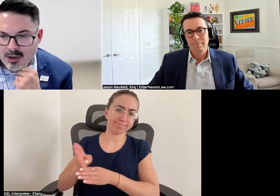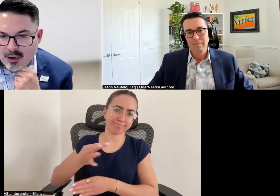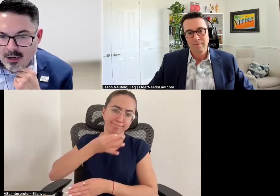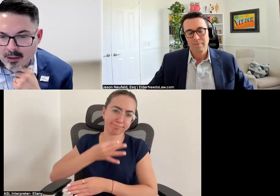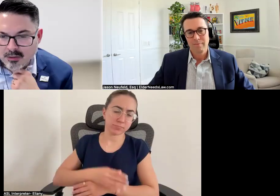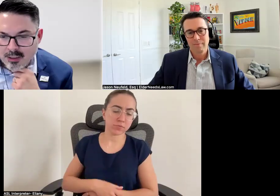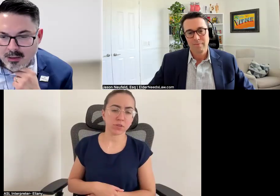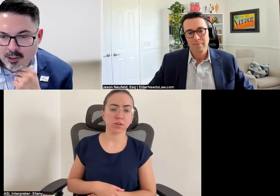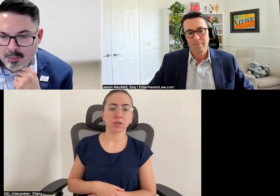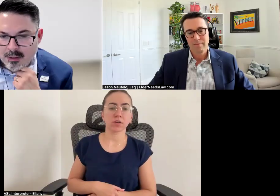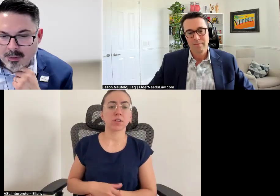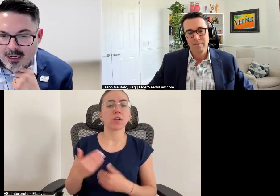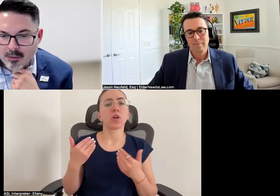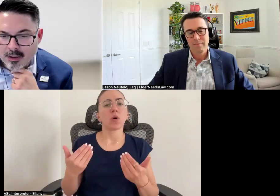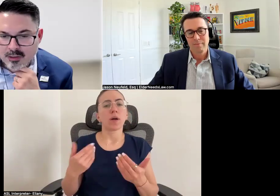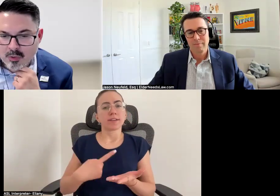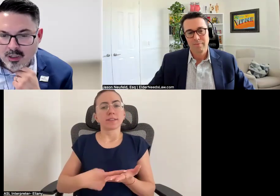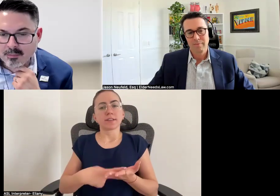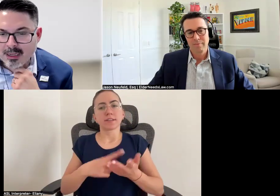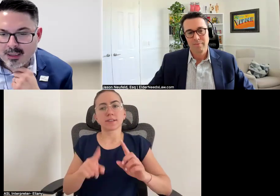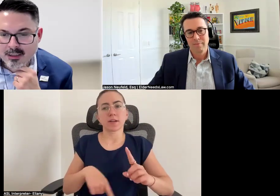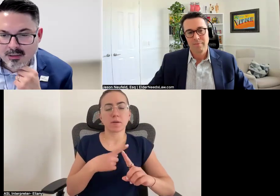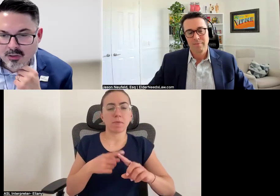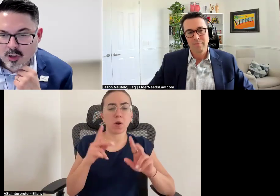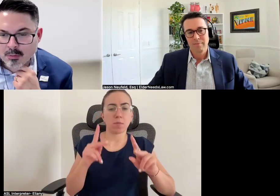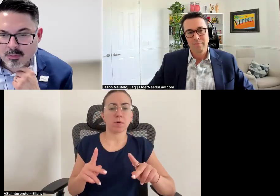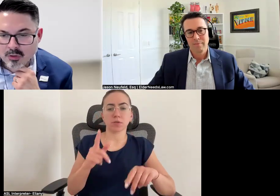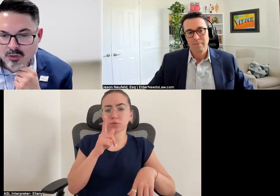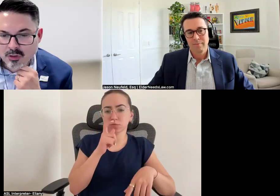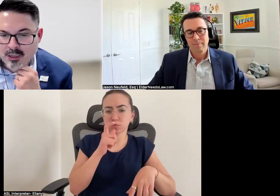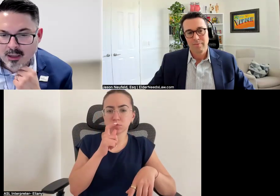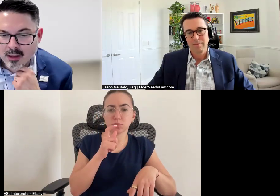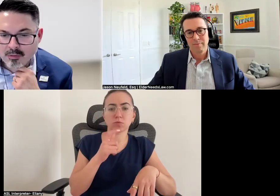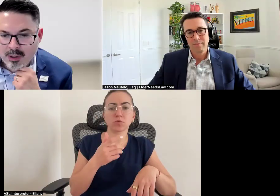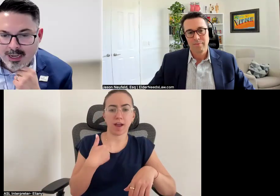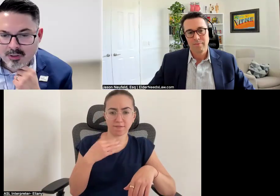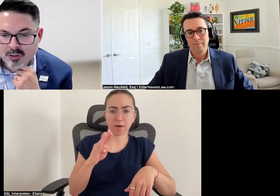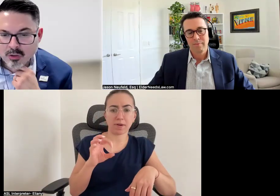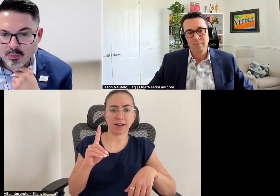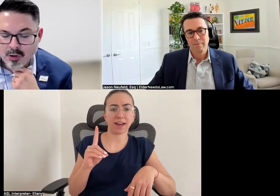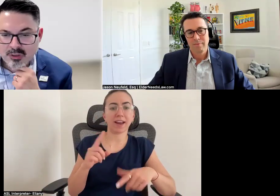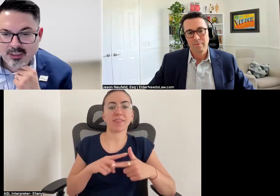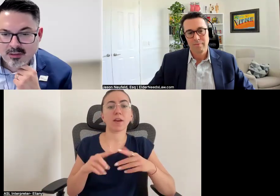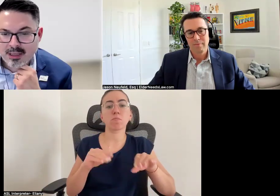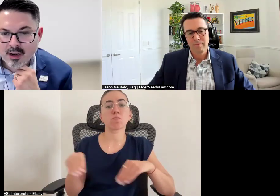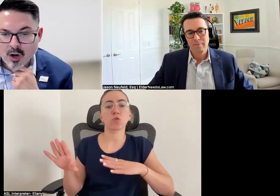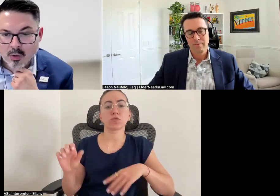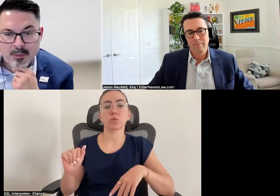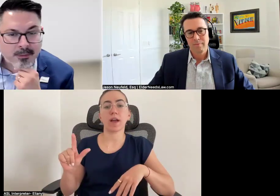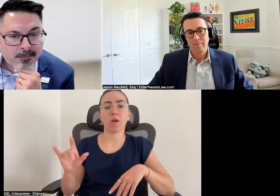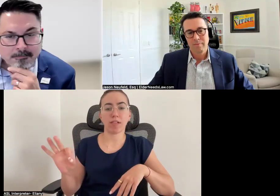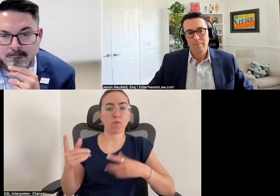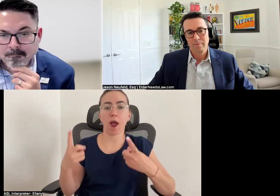expertise. Let's talk a little bit about someone on Medicaid sells their home and moves into an ALF. What happens to the proceeds of that